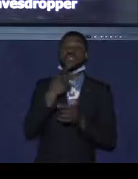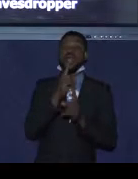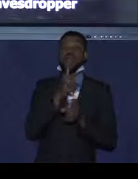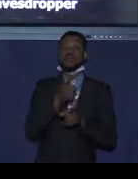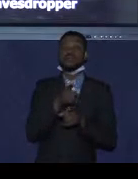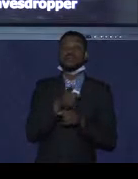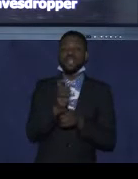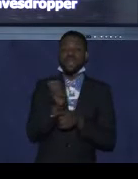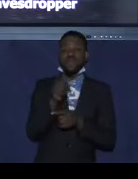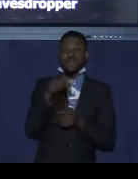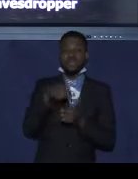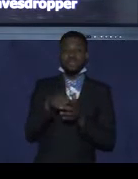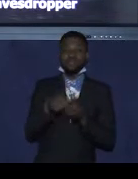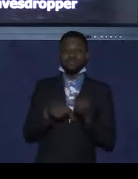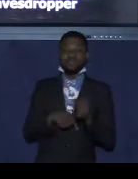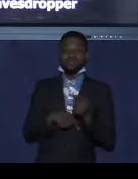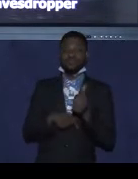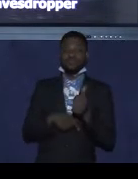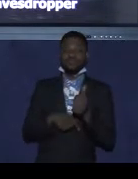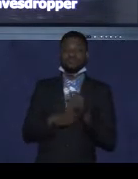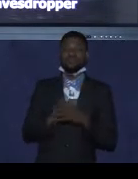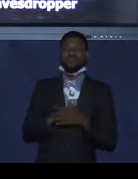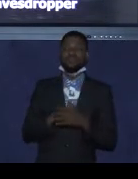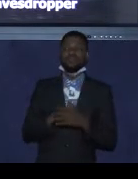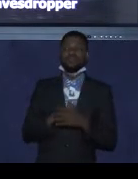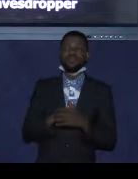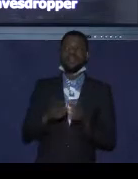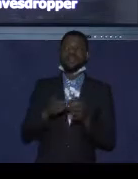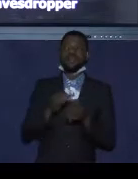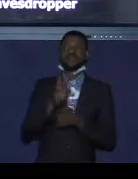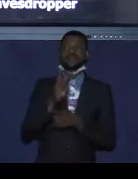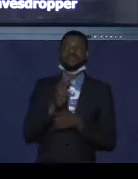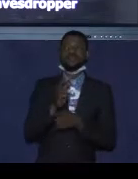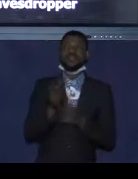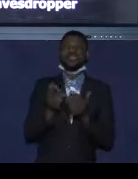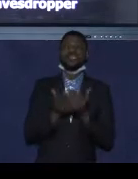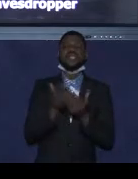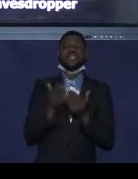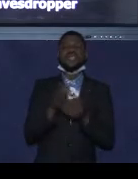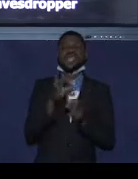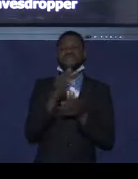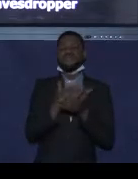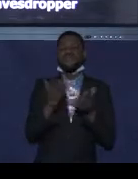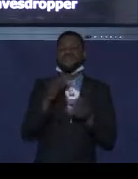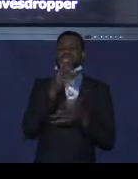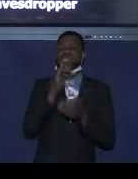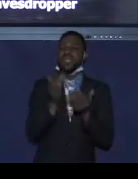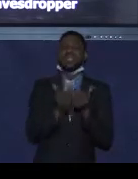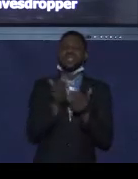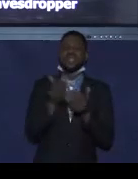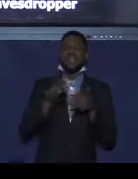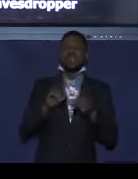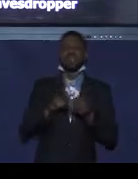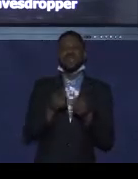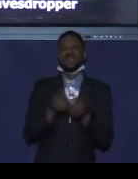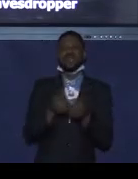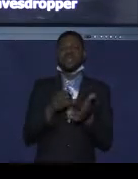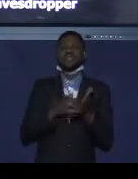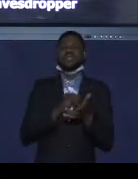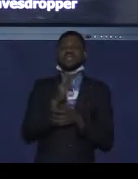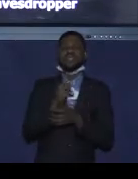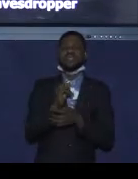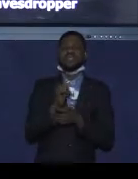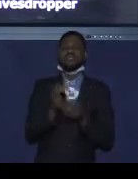answer? Write it down. Yes. Number 2, if something is easily